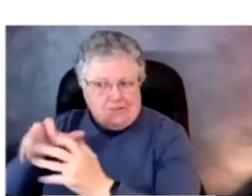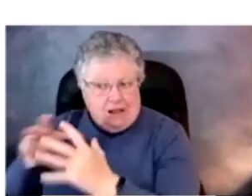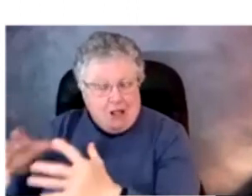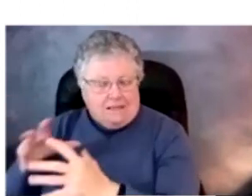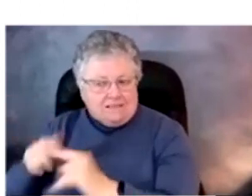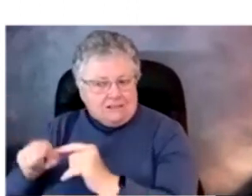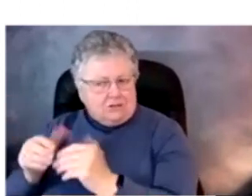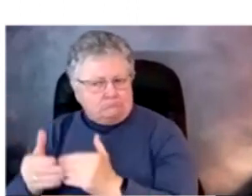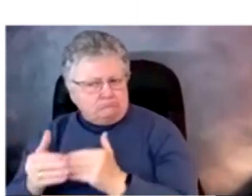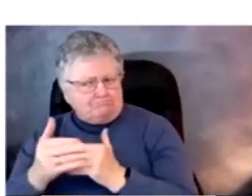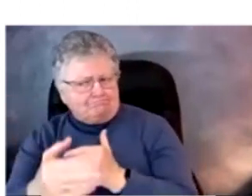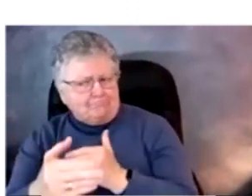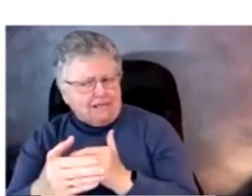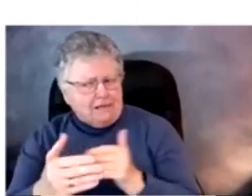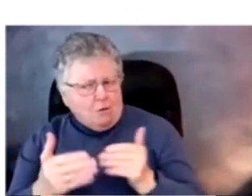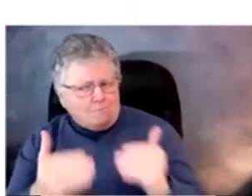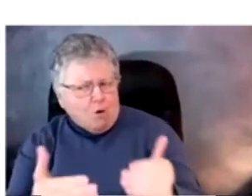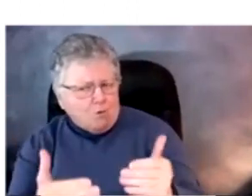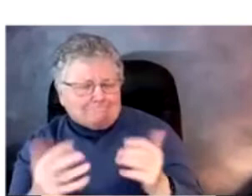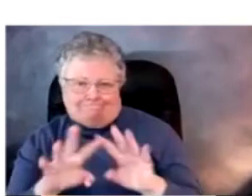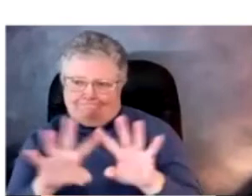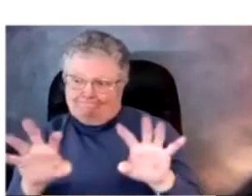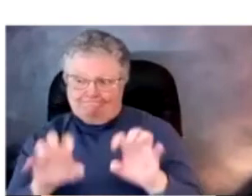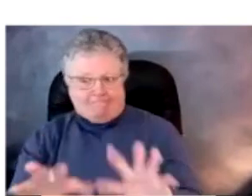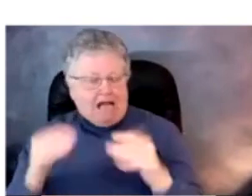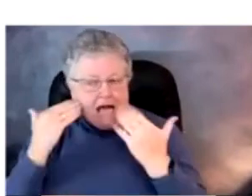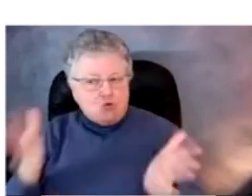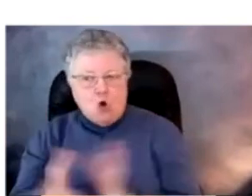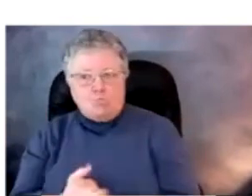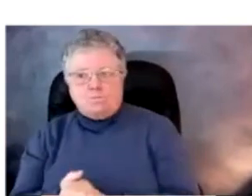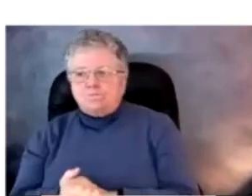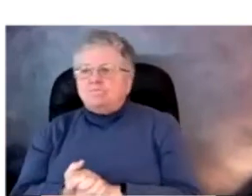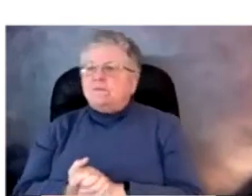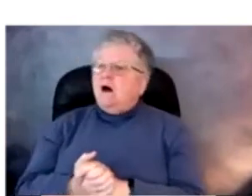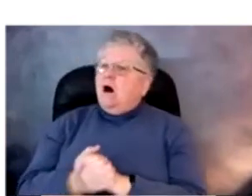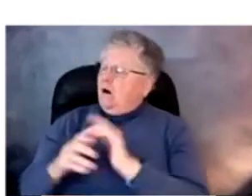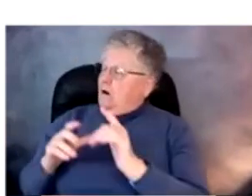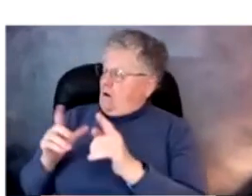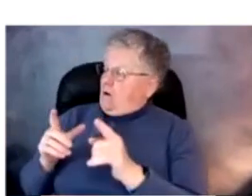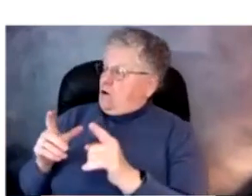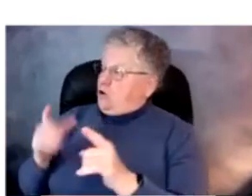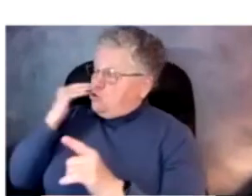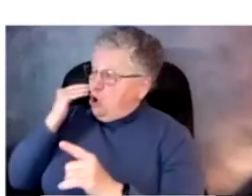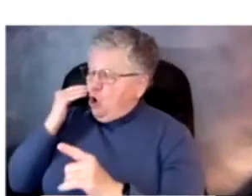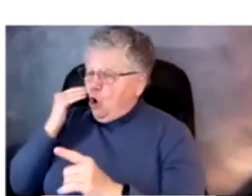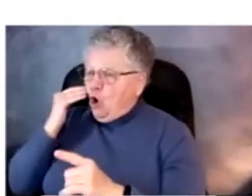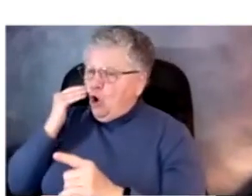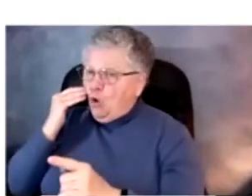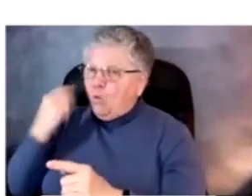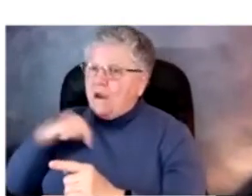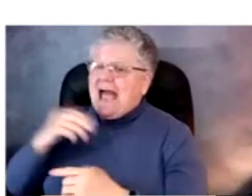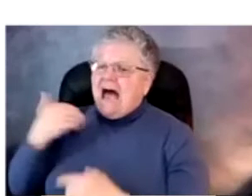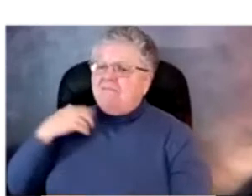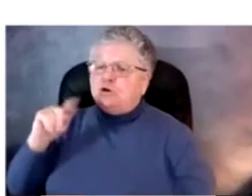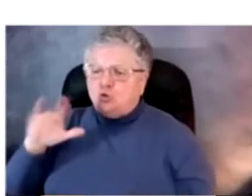like. we do have a tool. Arin, would you maybe send out in the chat a link to disability